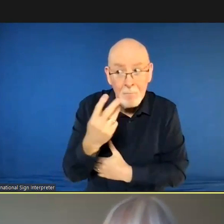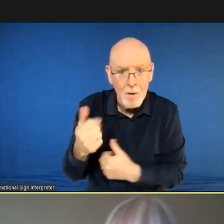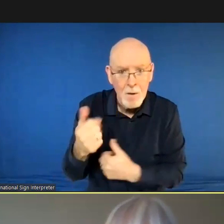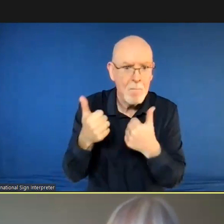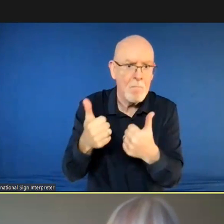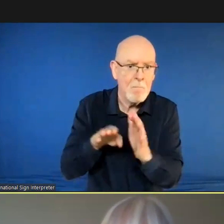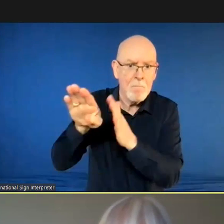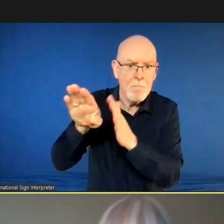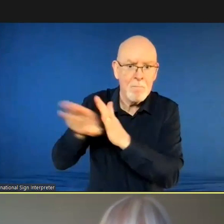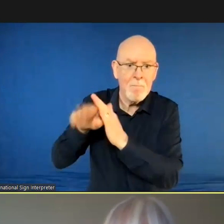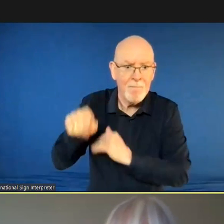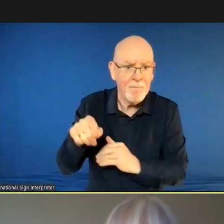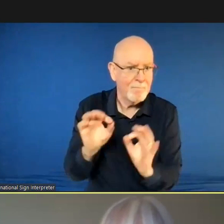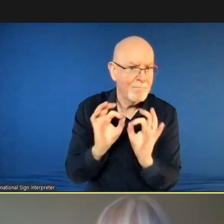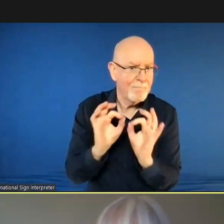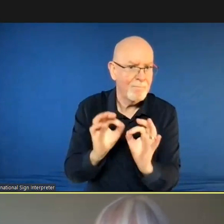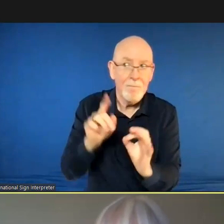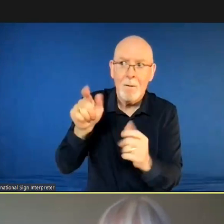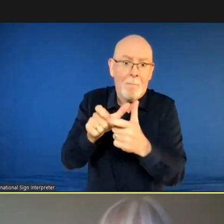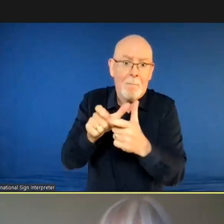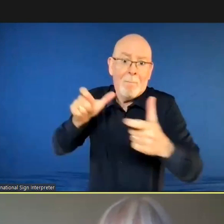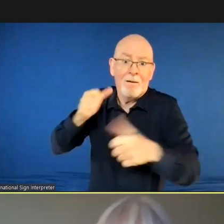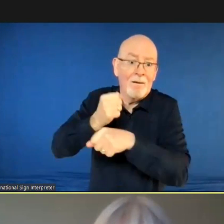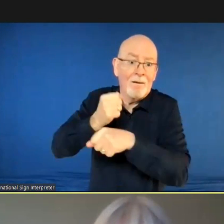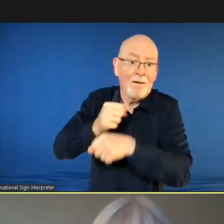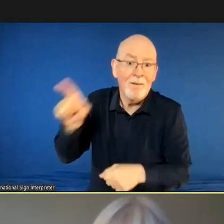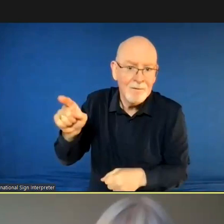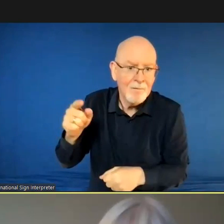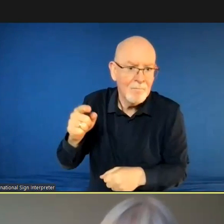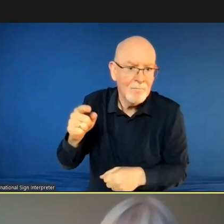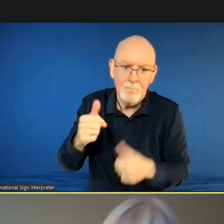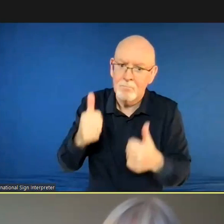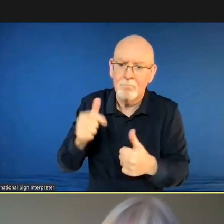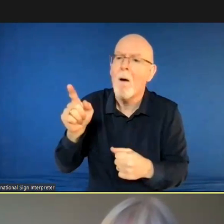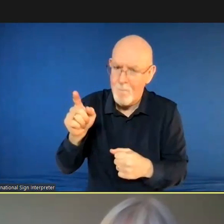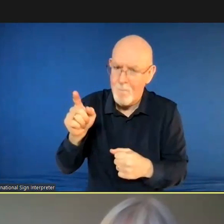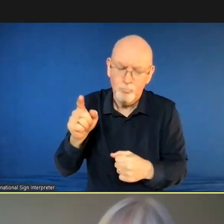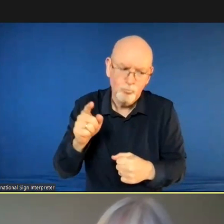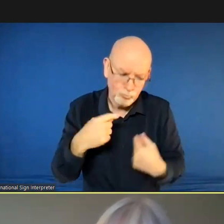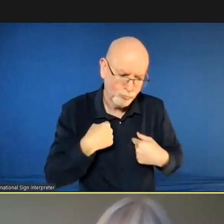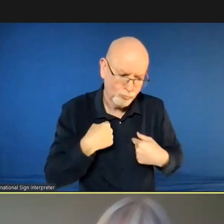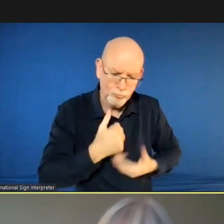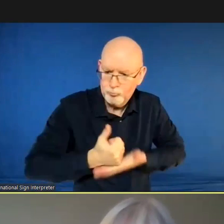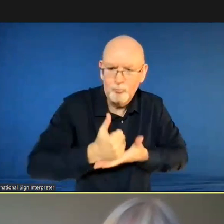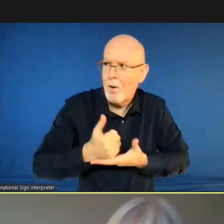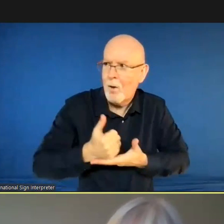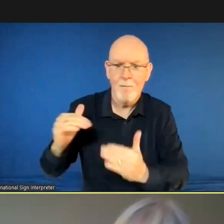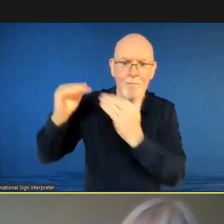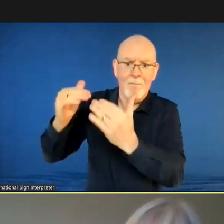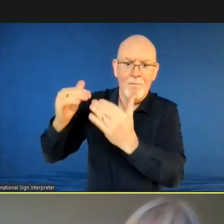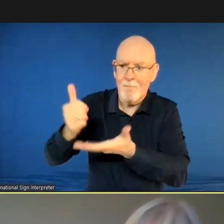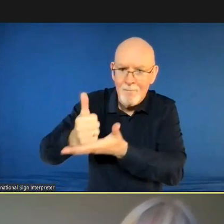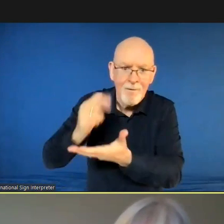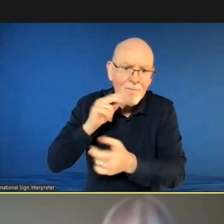So that's really a very quick run through of what's in the report. It's only a brief snapshot, as I've